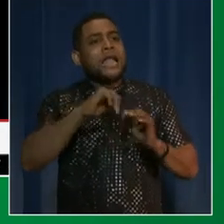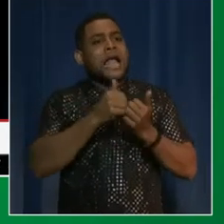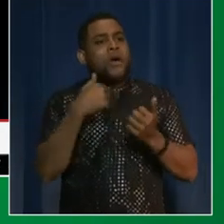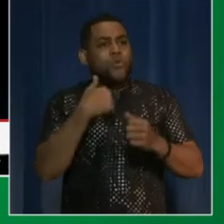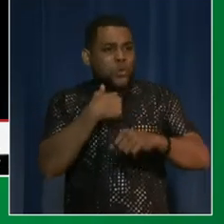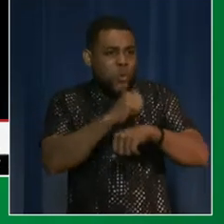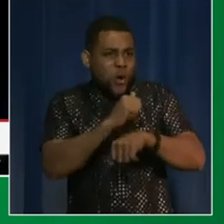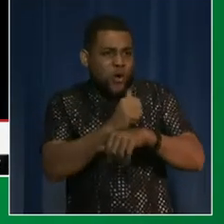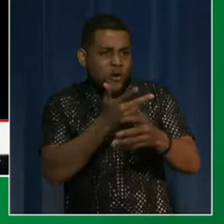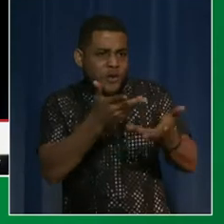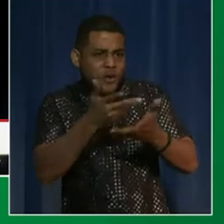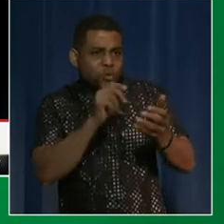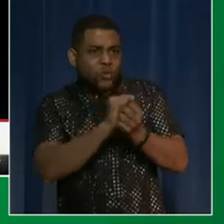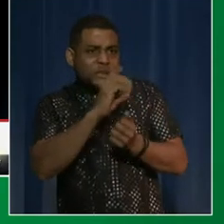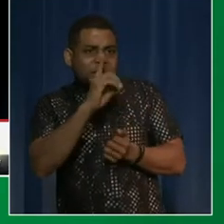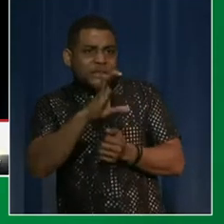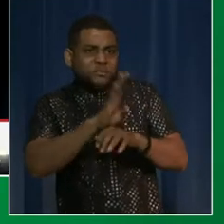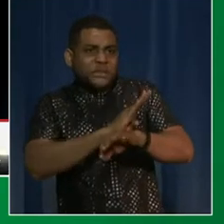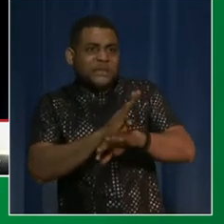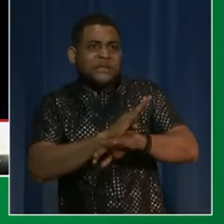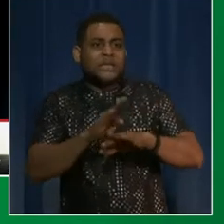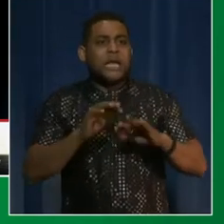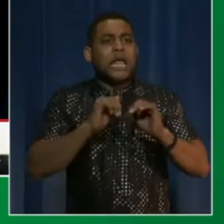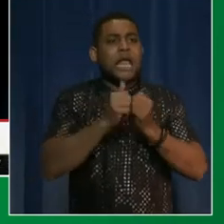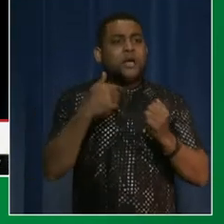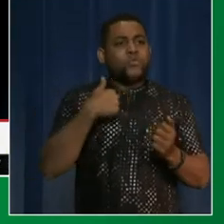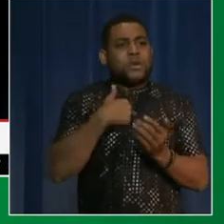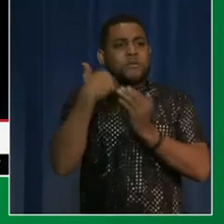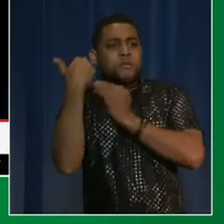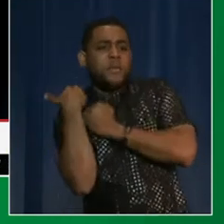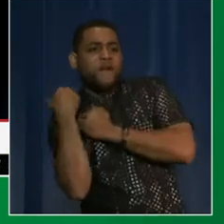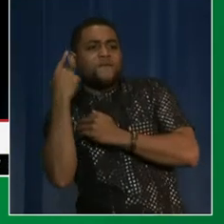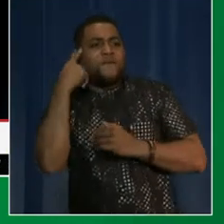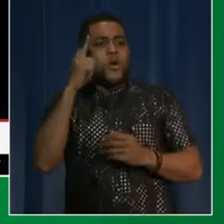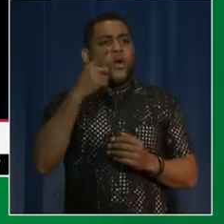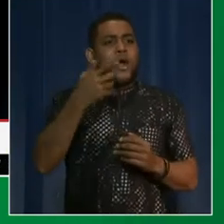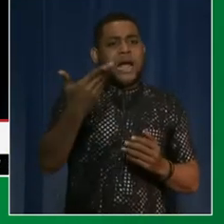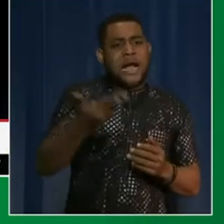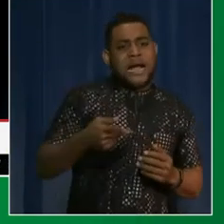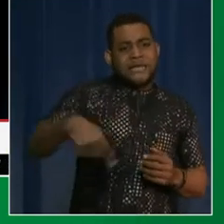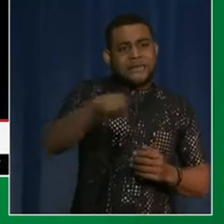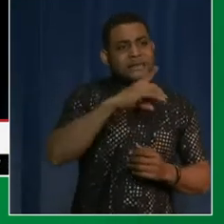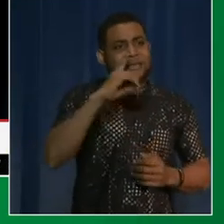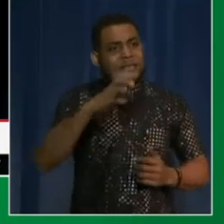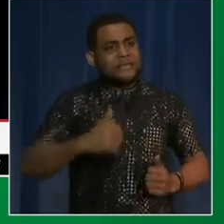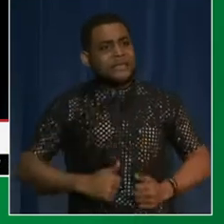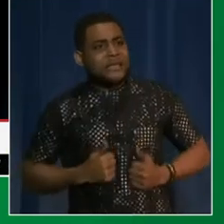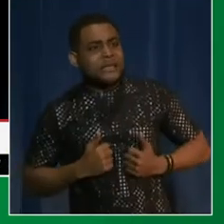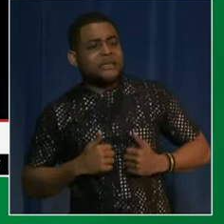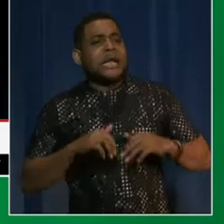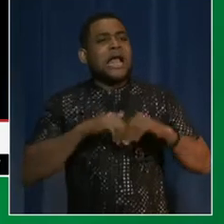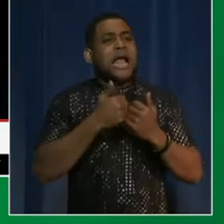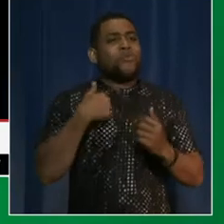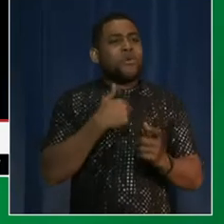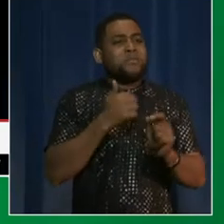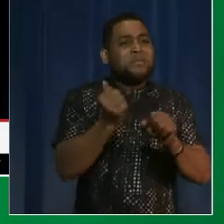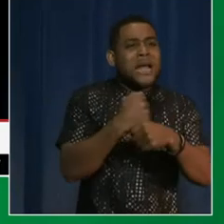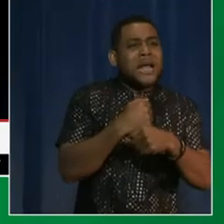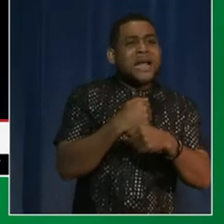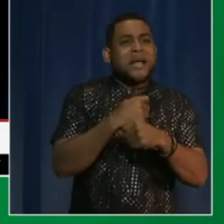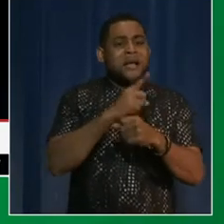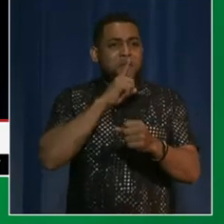we hold ourselves accountable for hiring DC residents, how we make real the promise of an